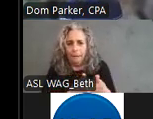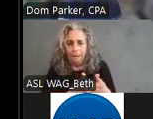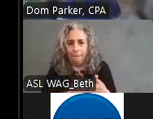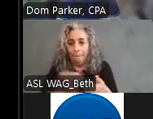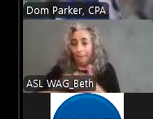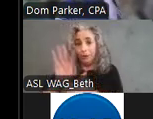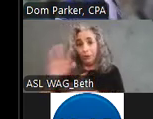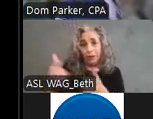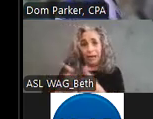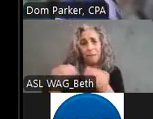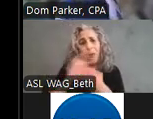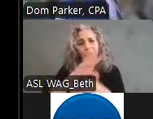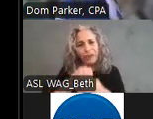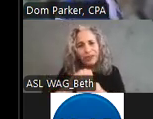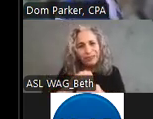game.